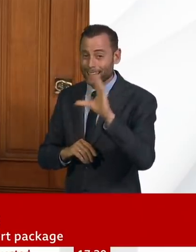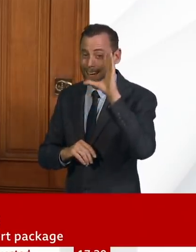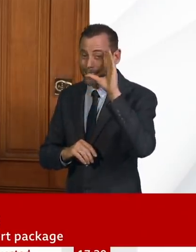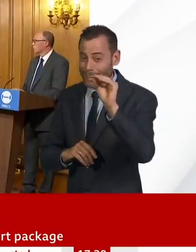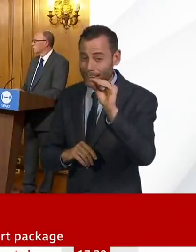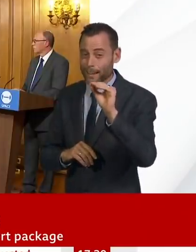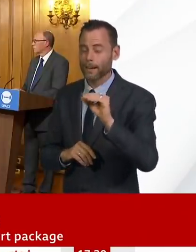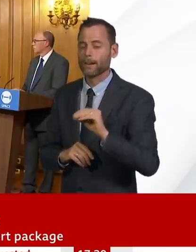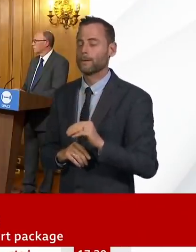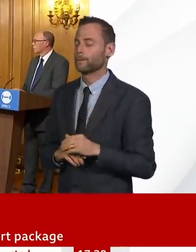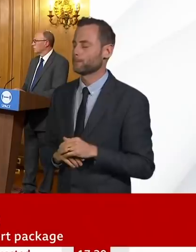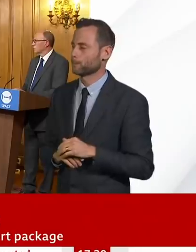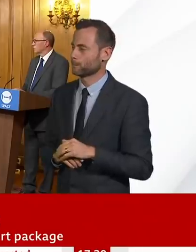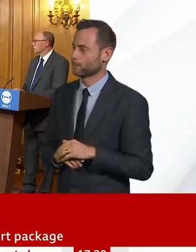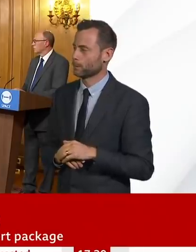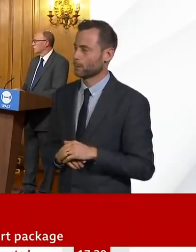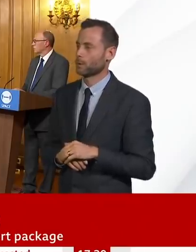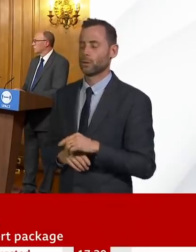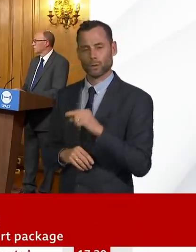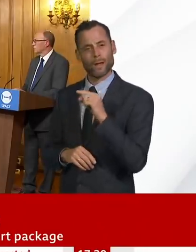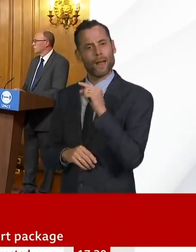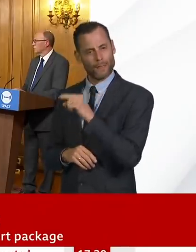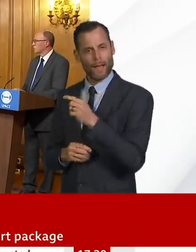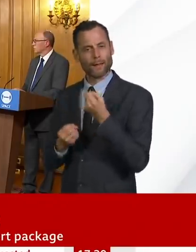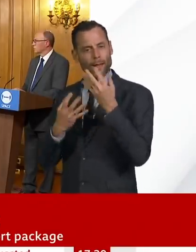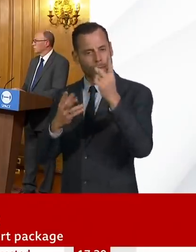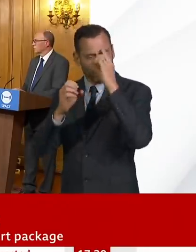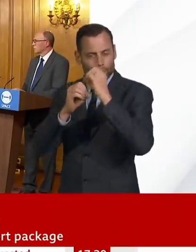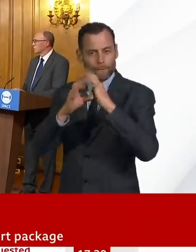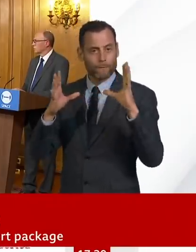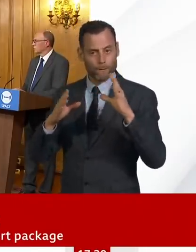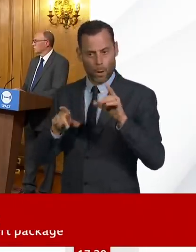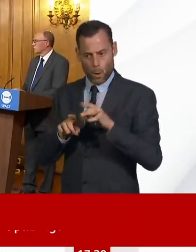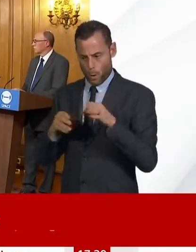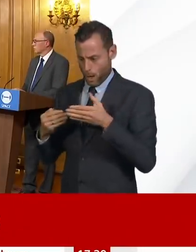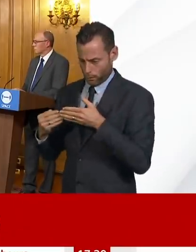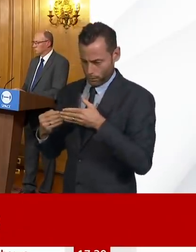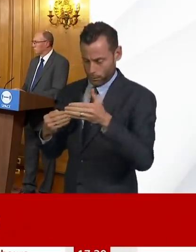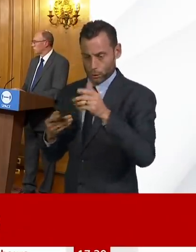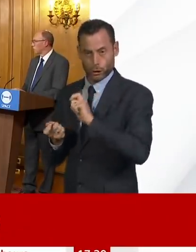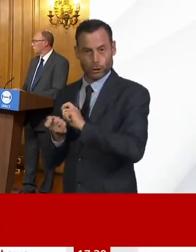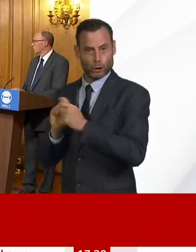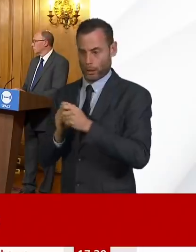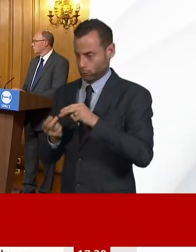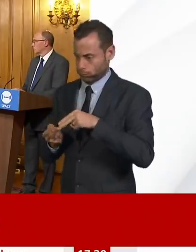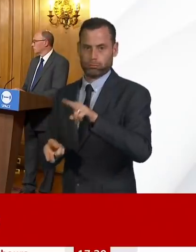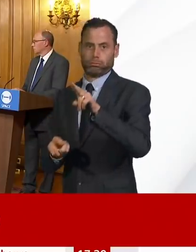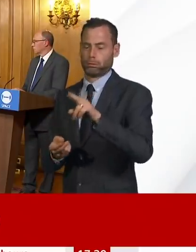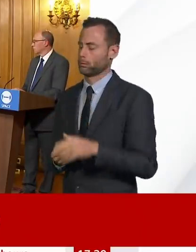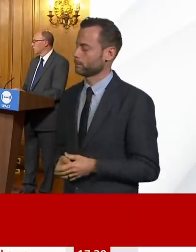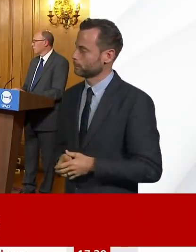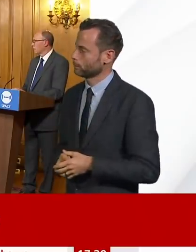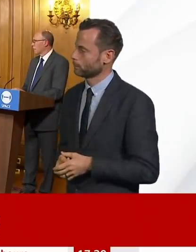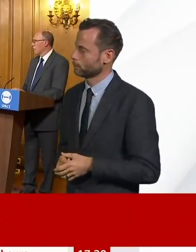gives you some flavour of what that kind of time period produces at the moment. Thanks very much,